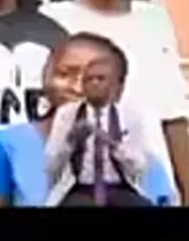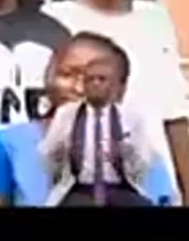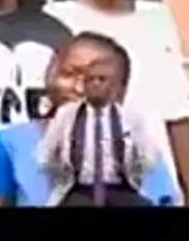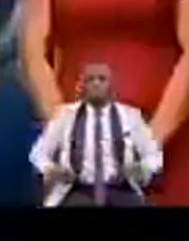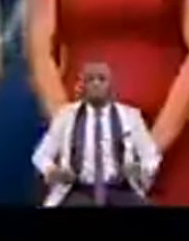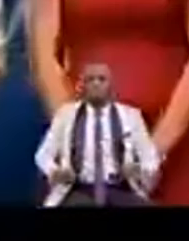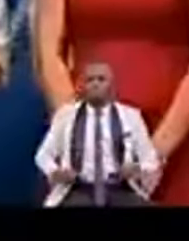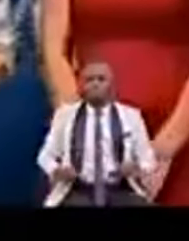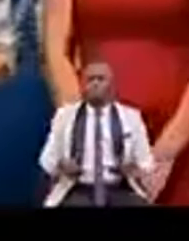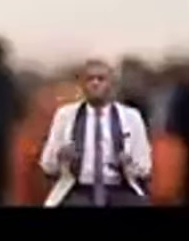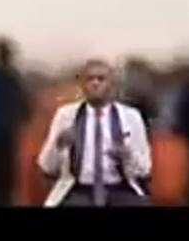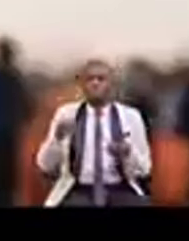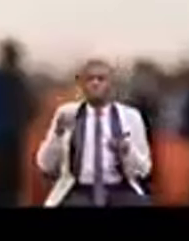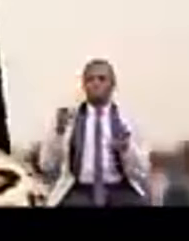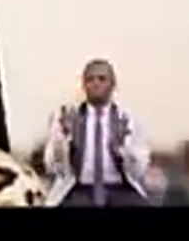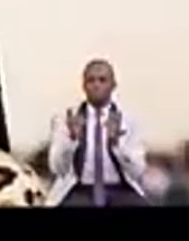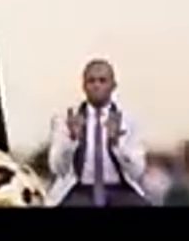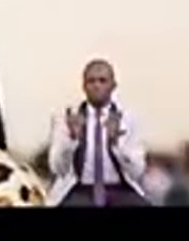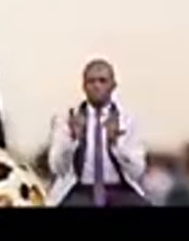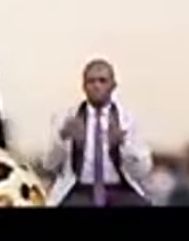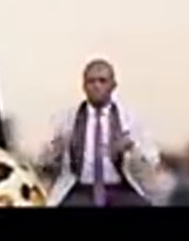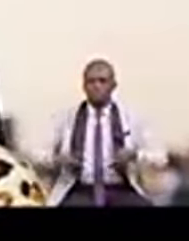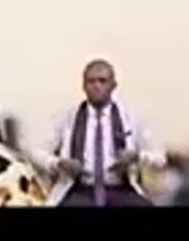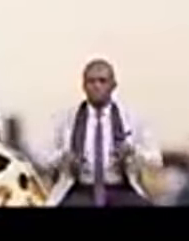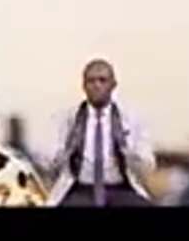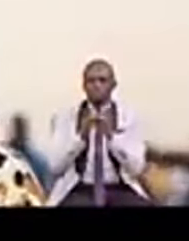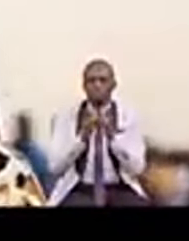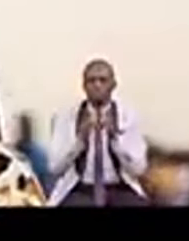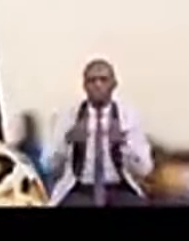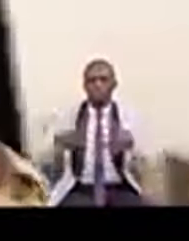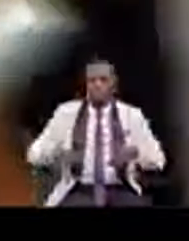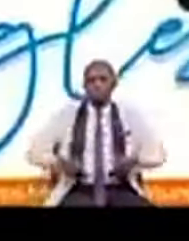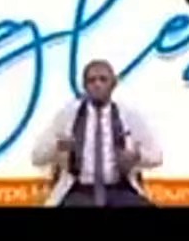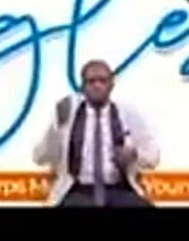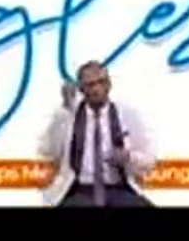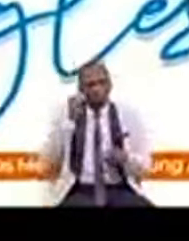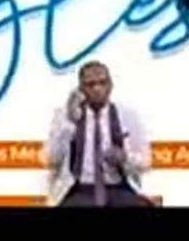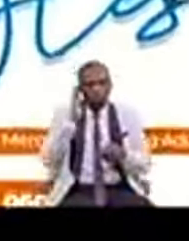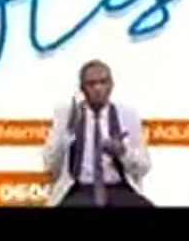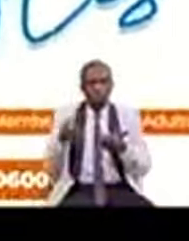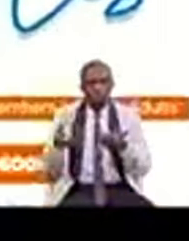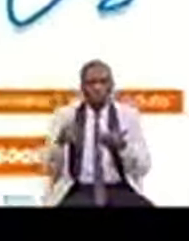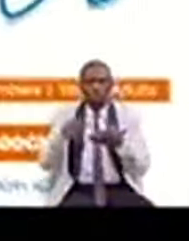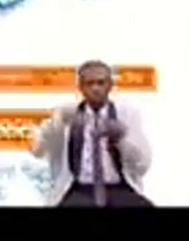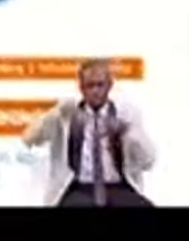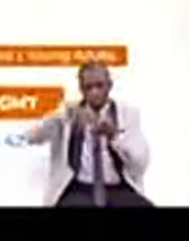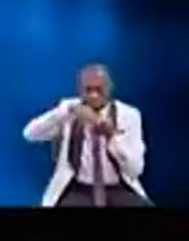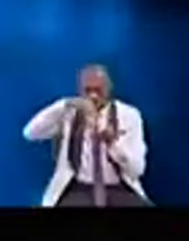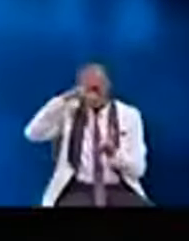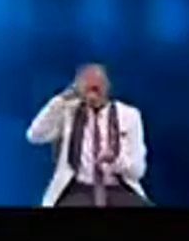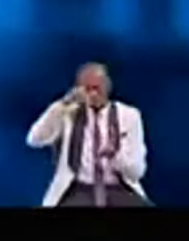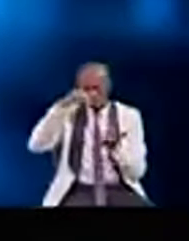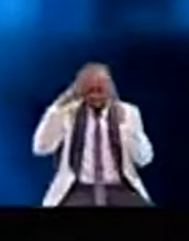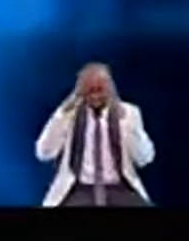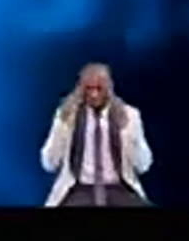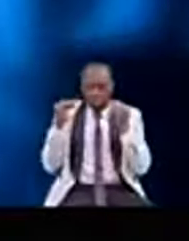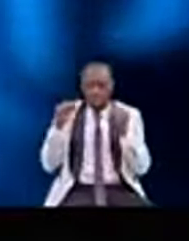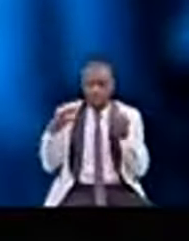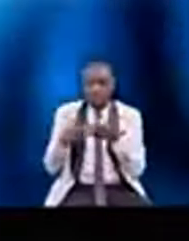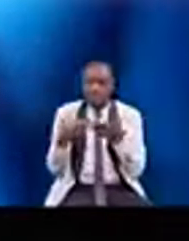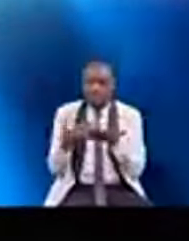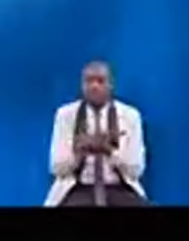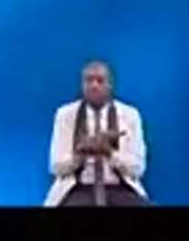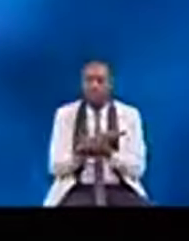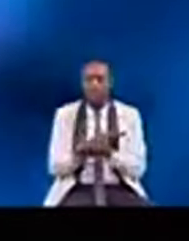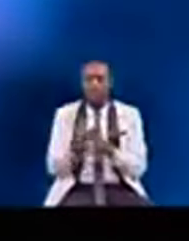the bridegroom tarried, they all slumbered and slept. In verse 6,